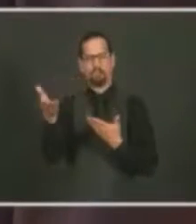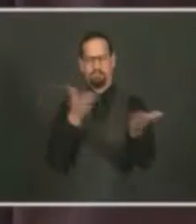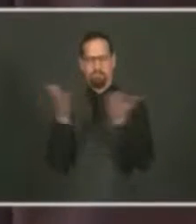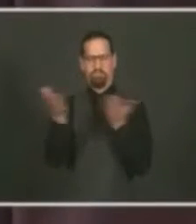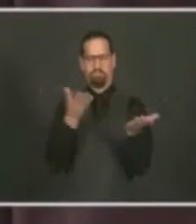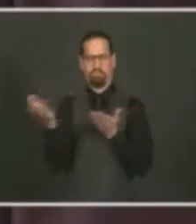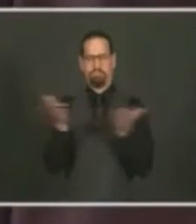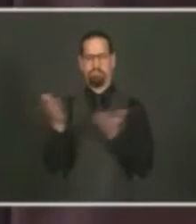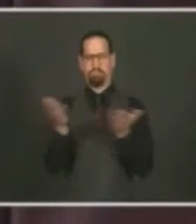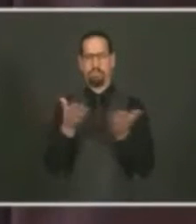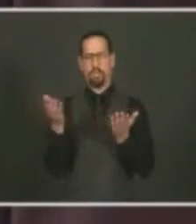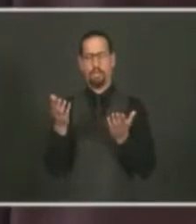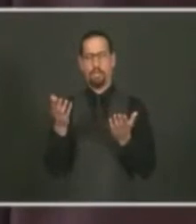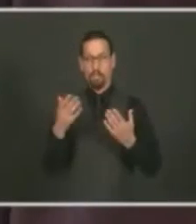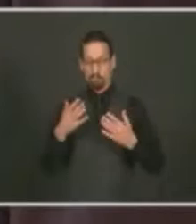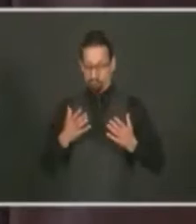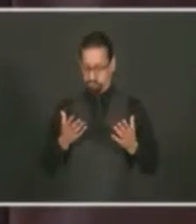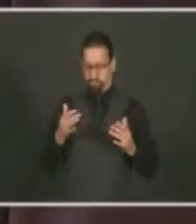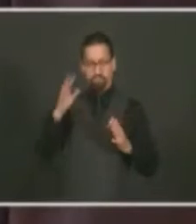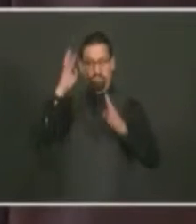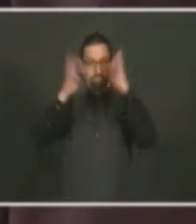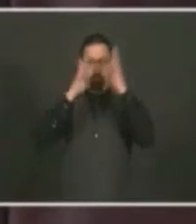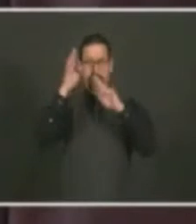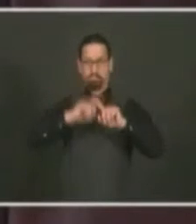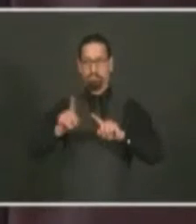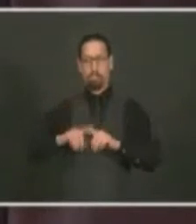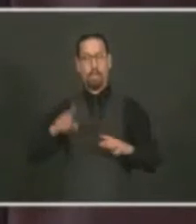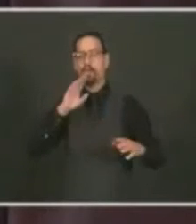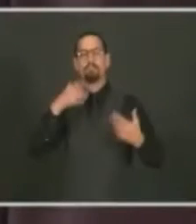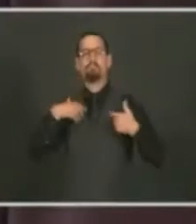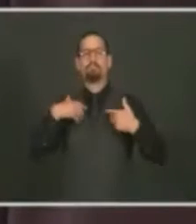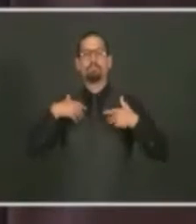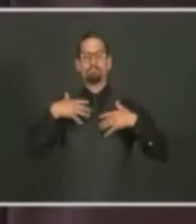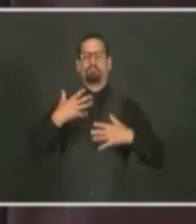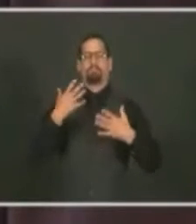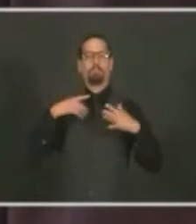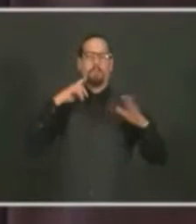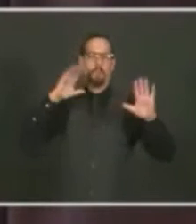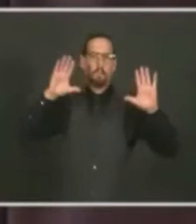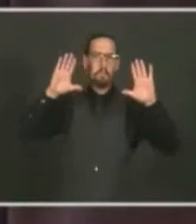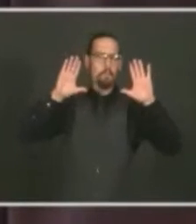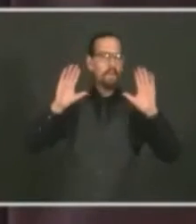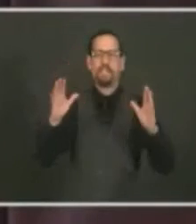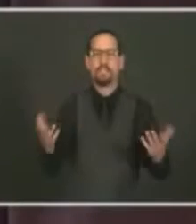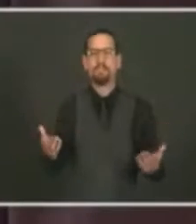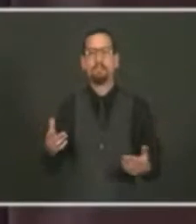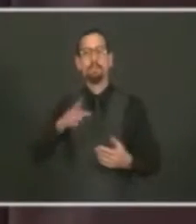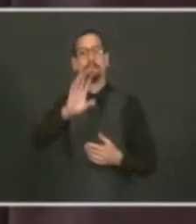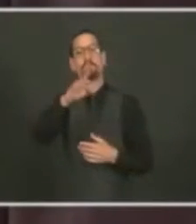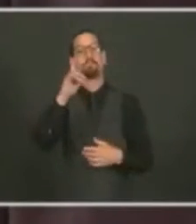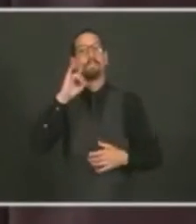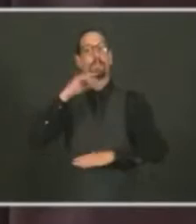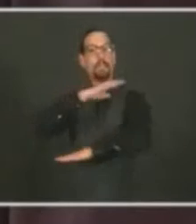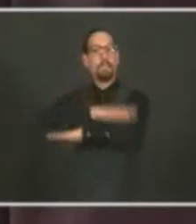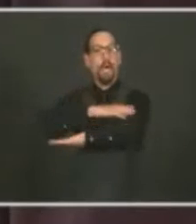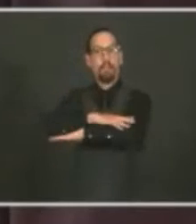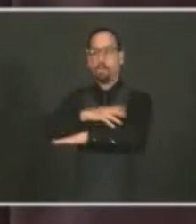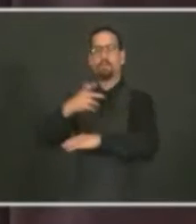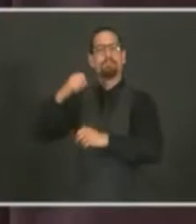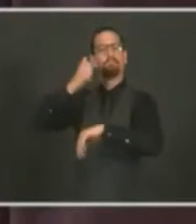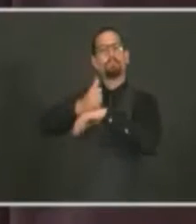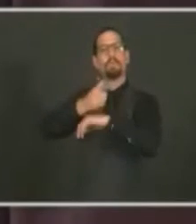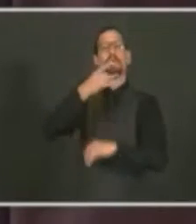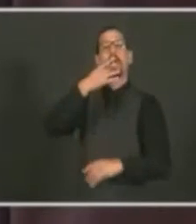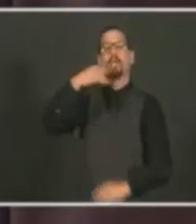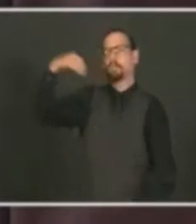ideas, innovative ideas. Ideas that include simple things like outdoor tables and lighting, or creating